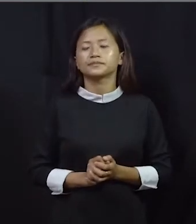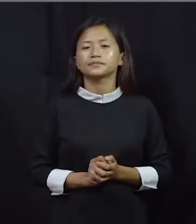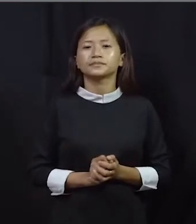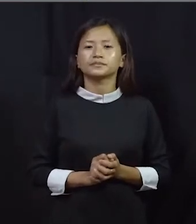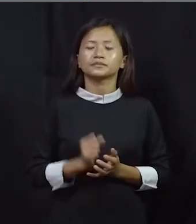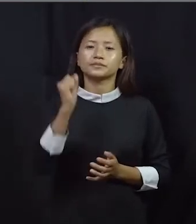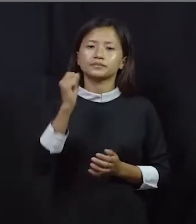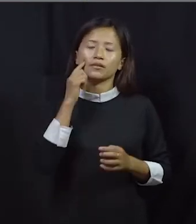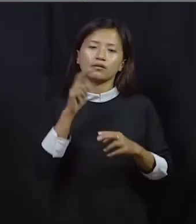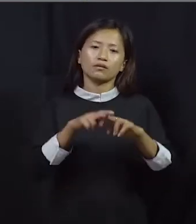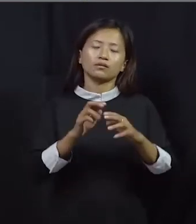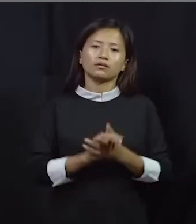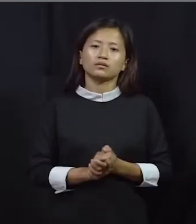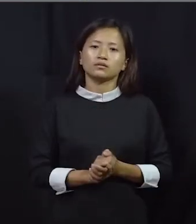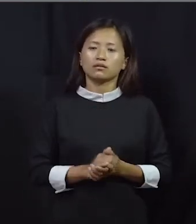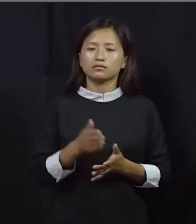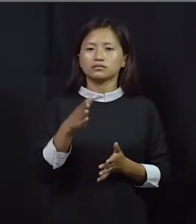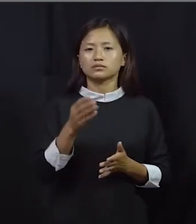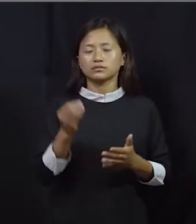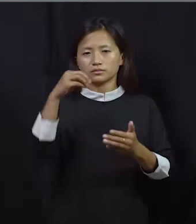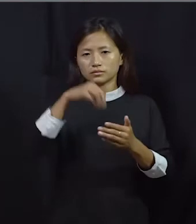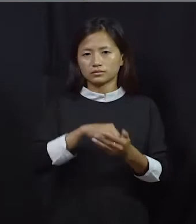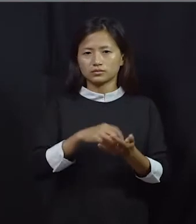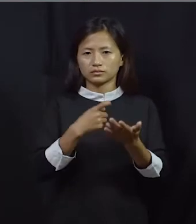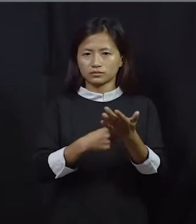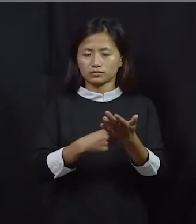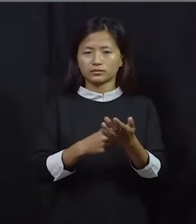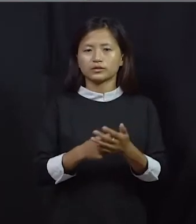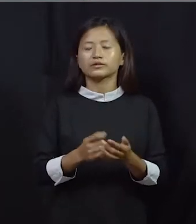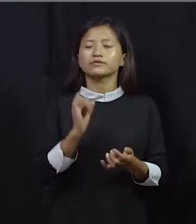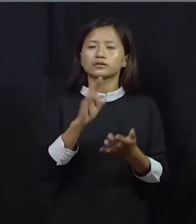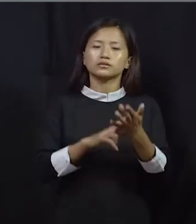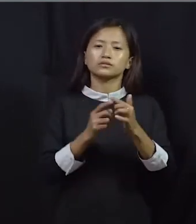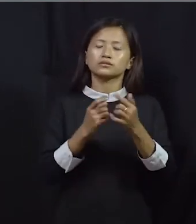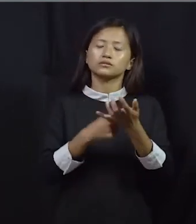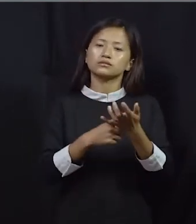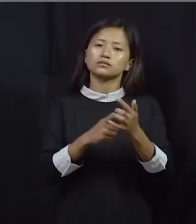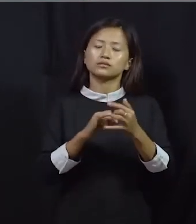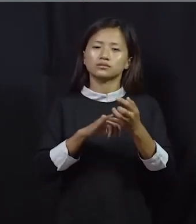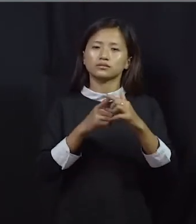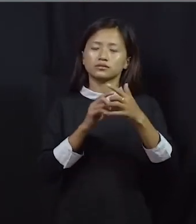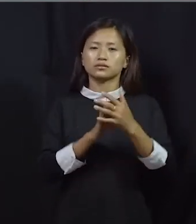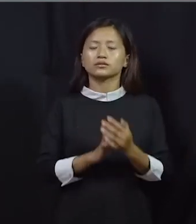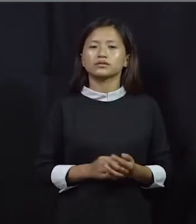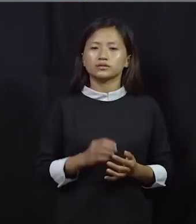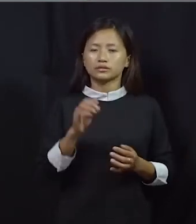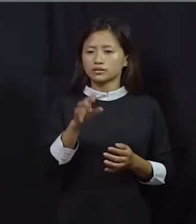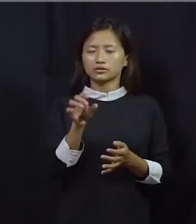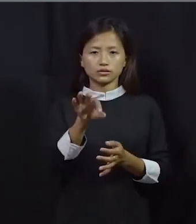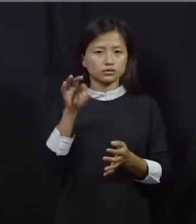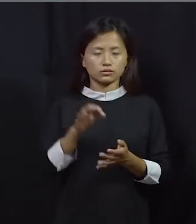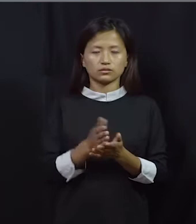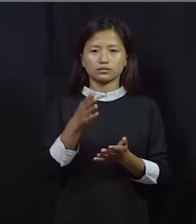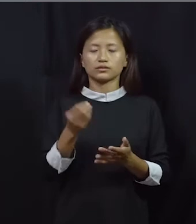So if nothing is mentioned about the rate of interest, no interest is charged on the capital that has